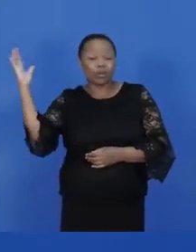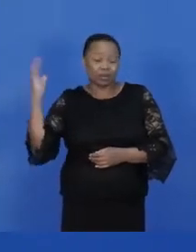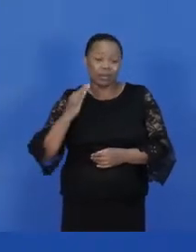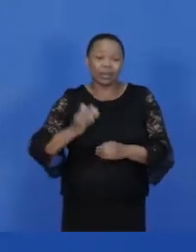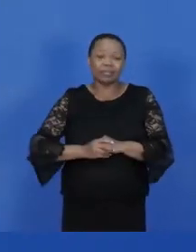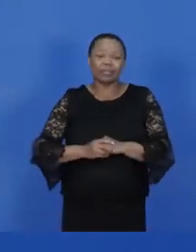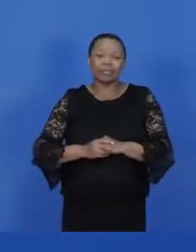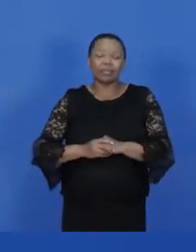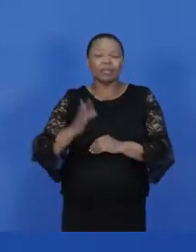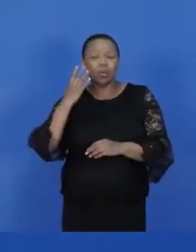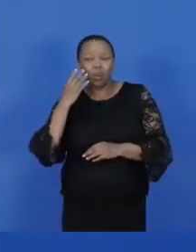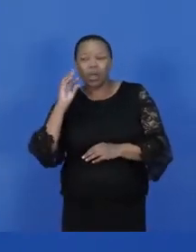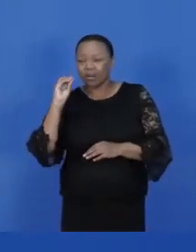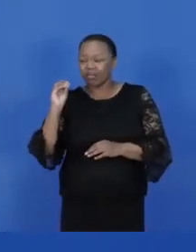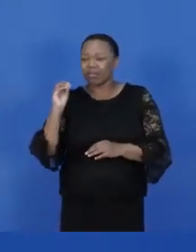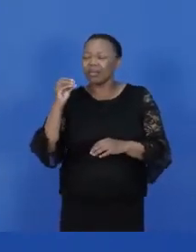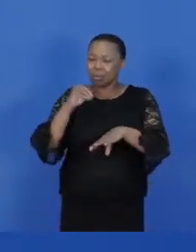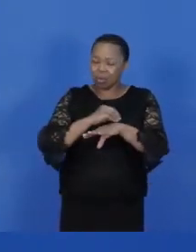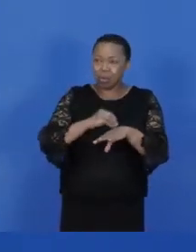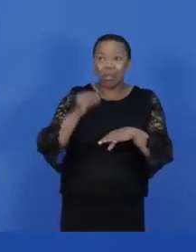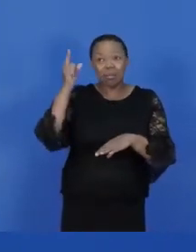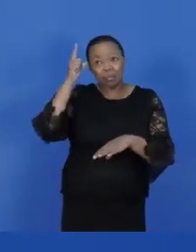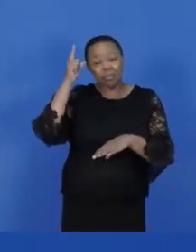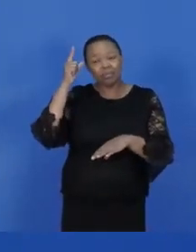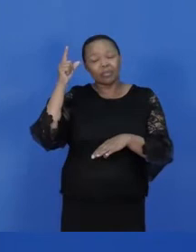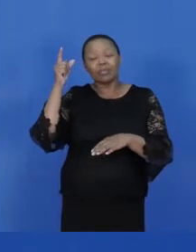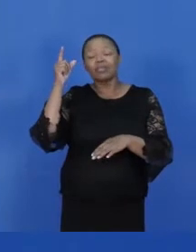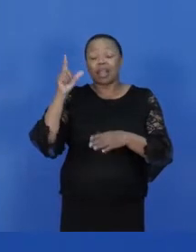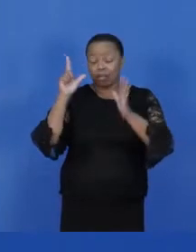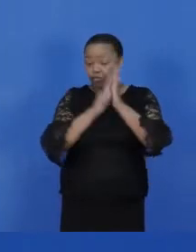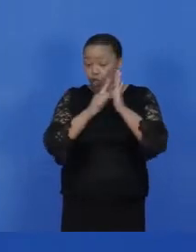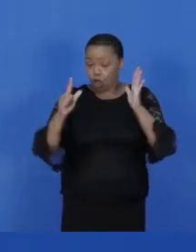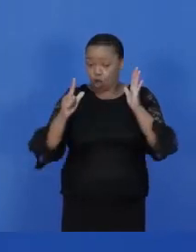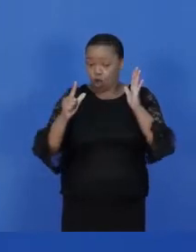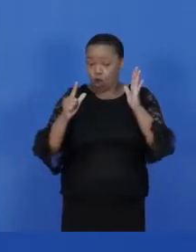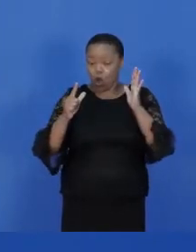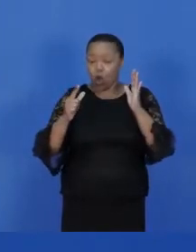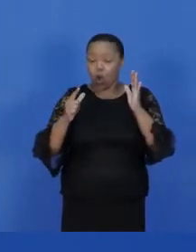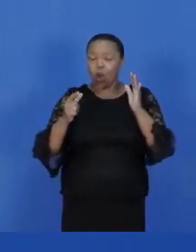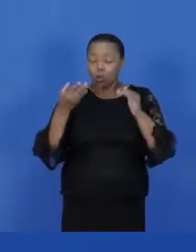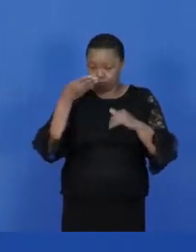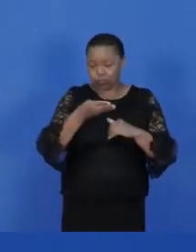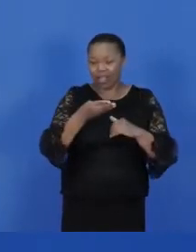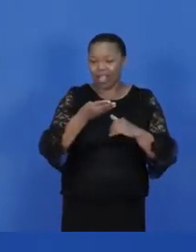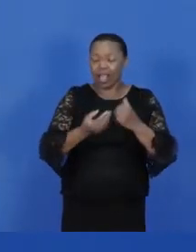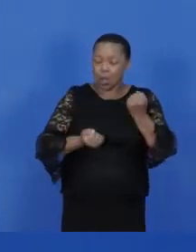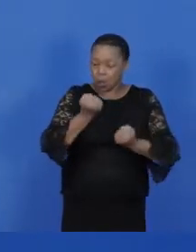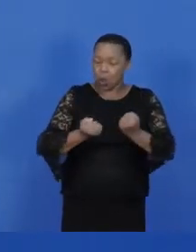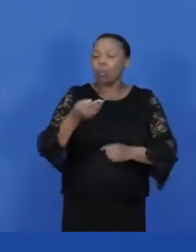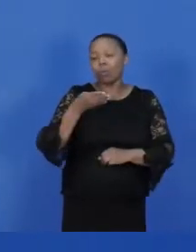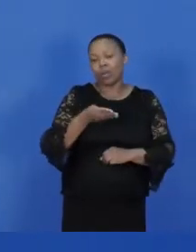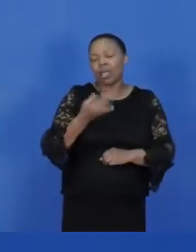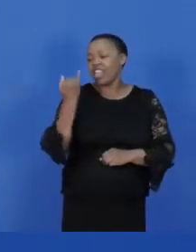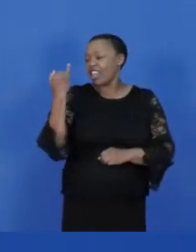and simple and straightforward. Where there's assault, the Lord takes his course. We should not be able to stand such things like assault. When there's assault, when all